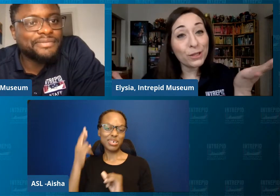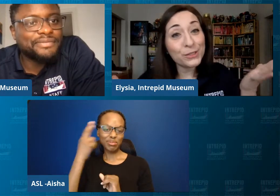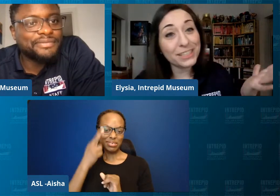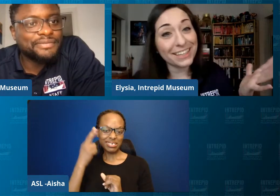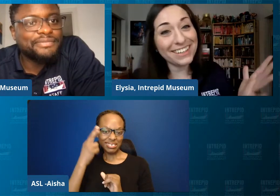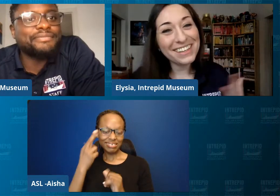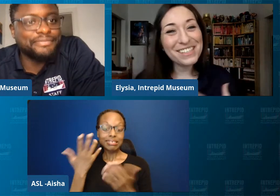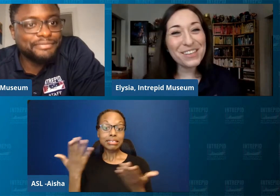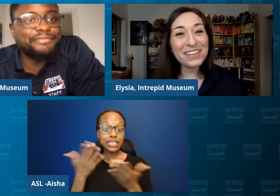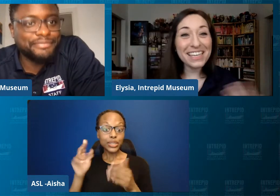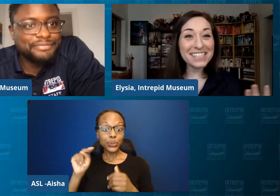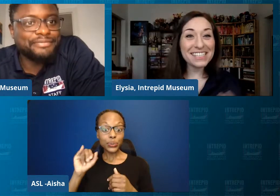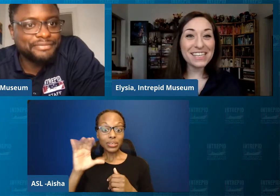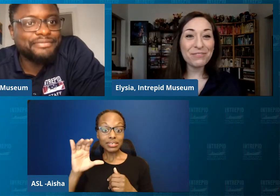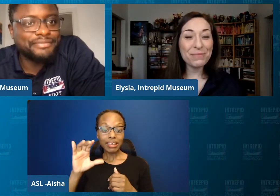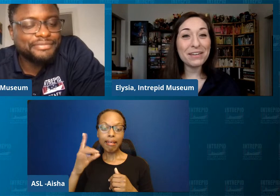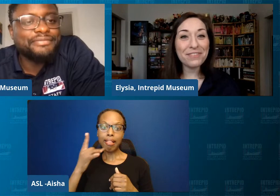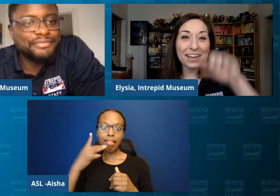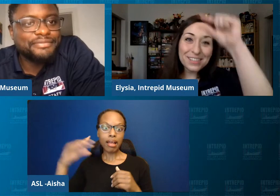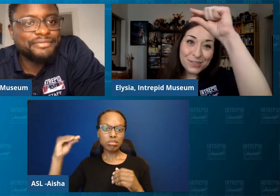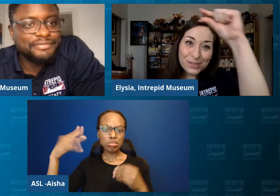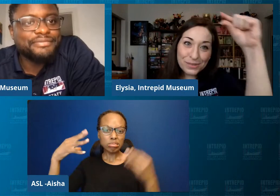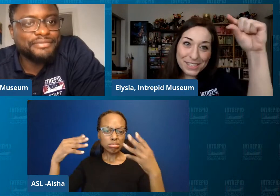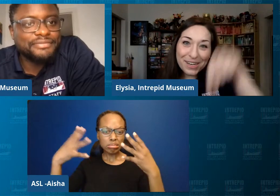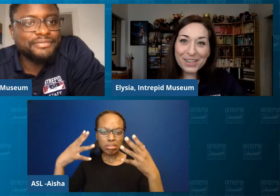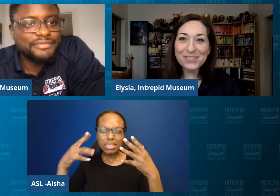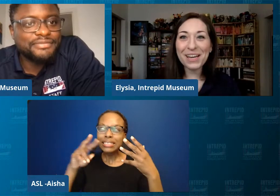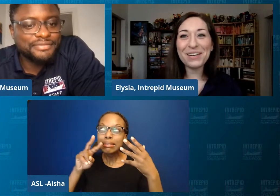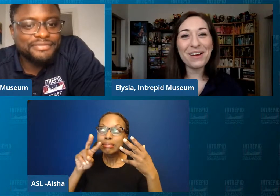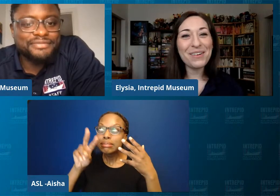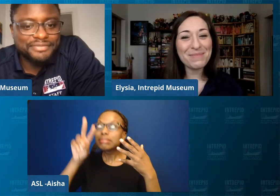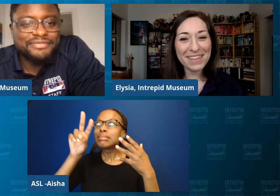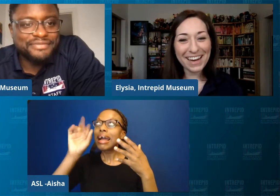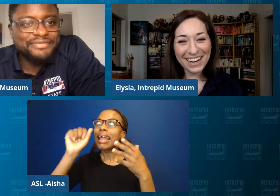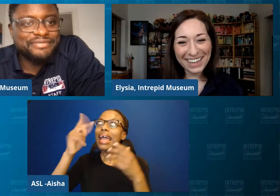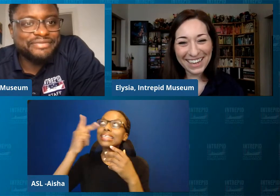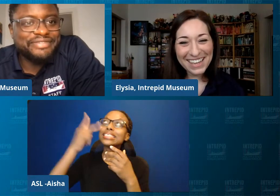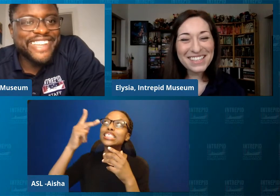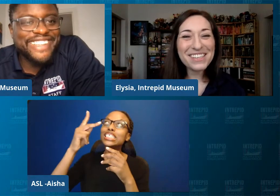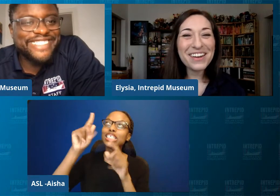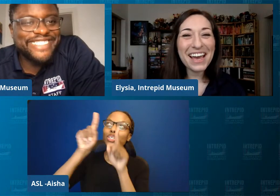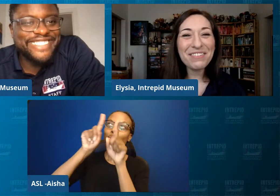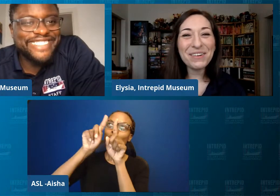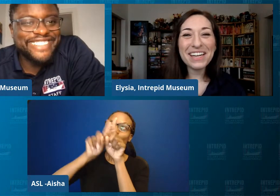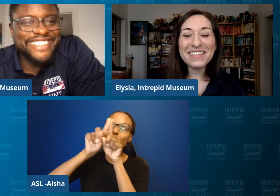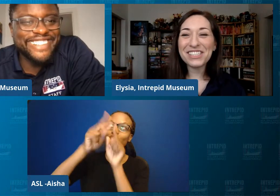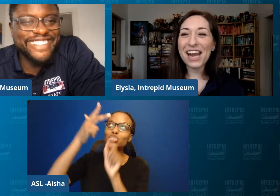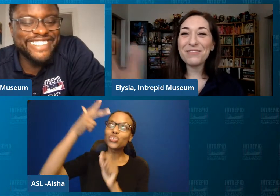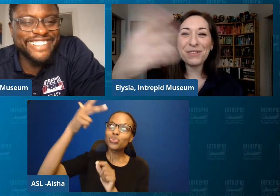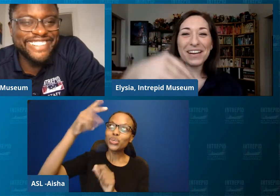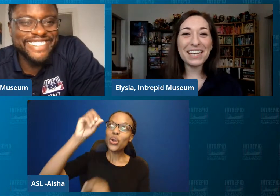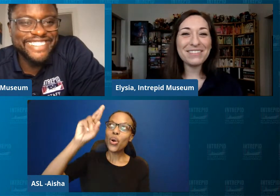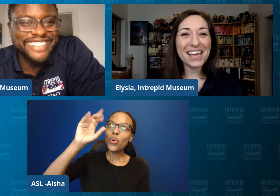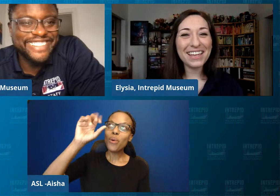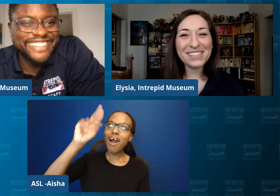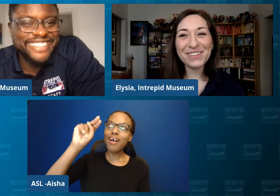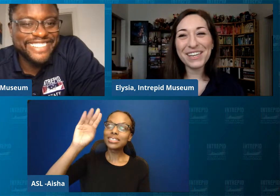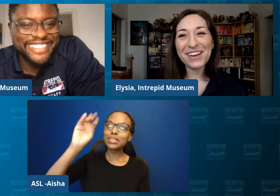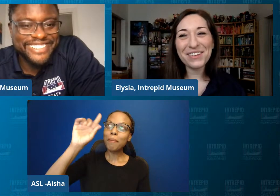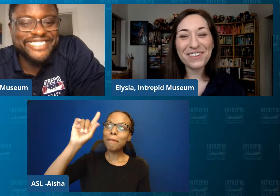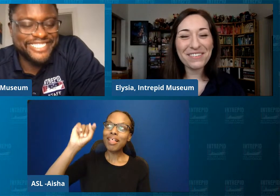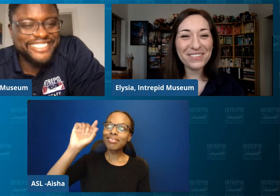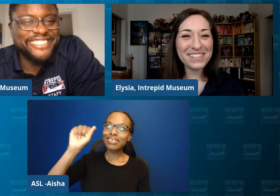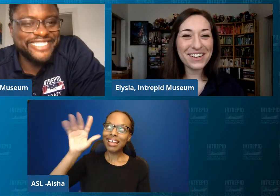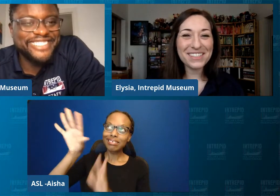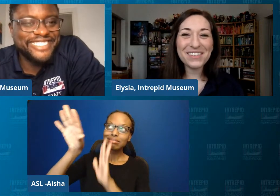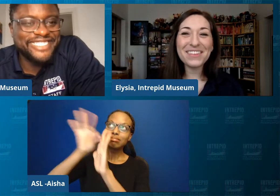of light pollution. So the easiest thing for me to find is those 3 stars right in a row up there. Nice. So yeah, everyone in the chat, if you want to keep telling us what